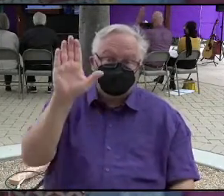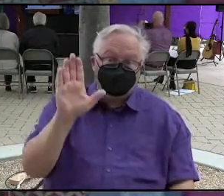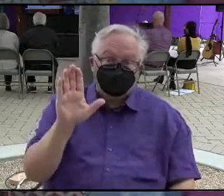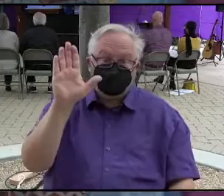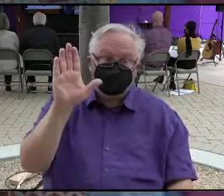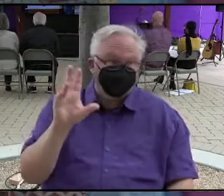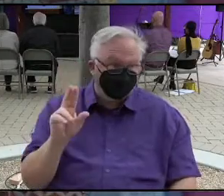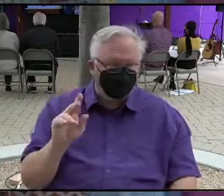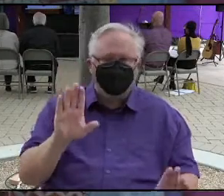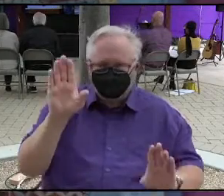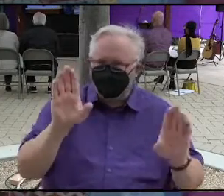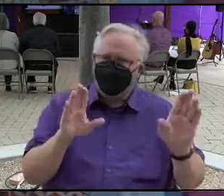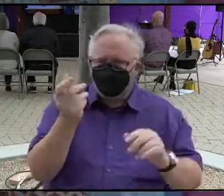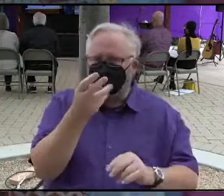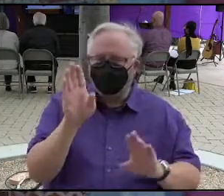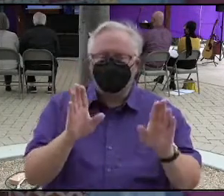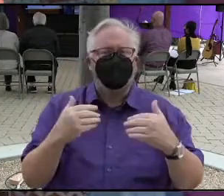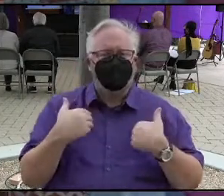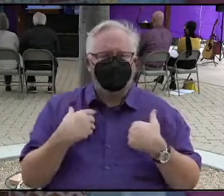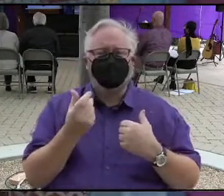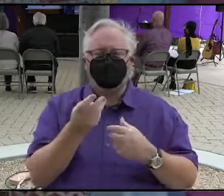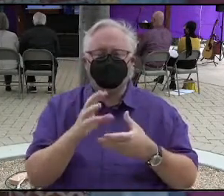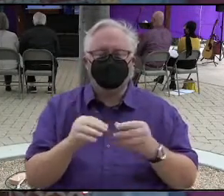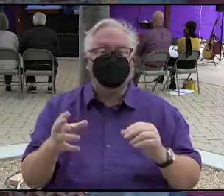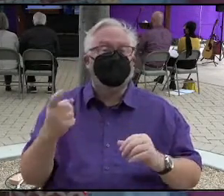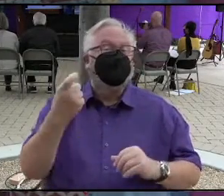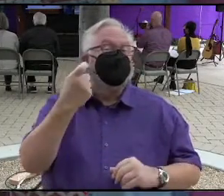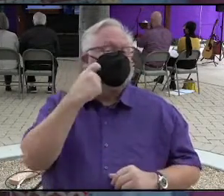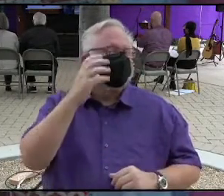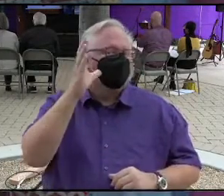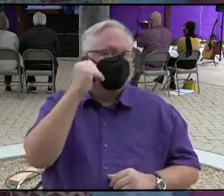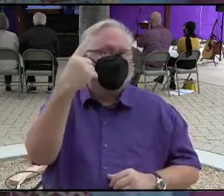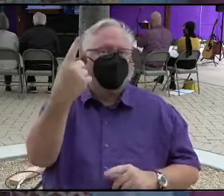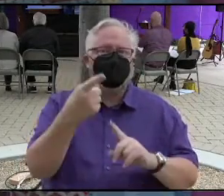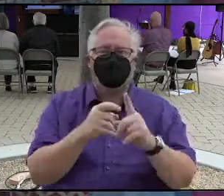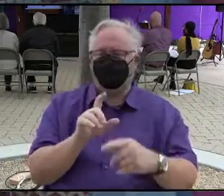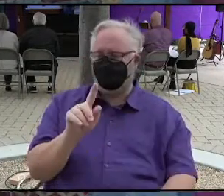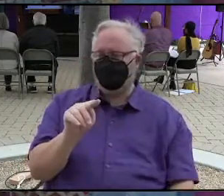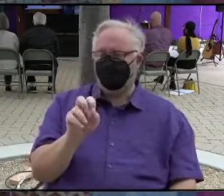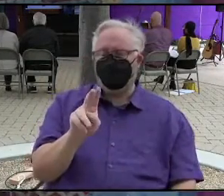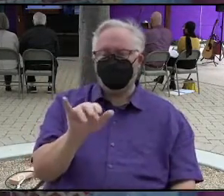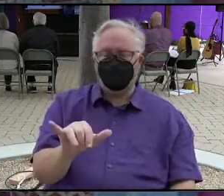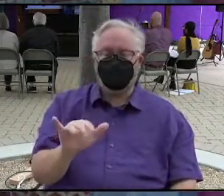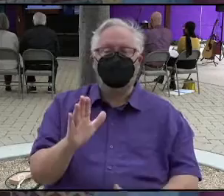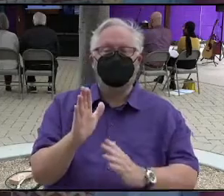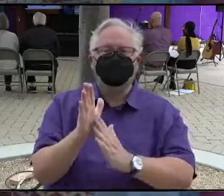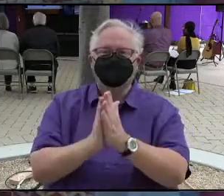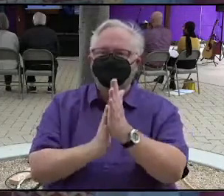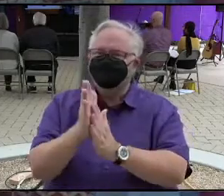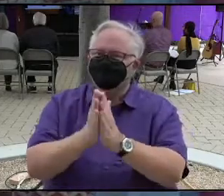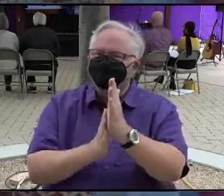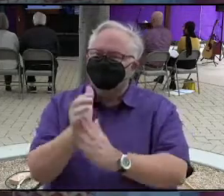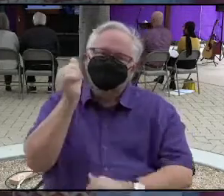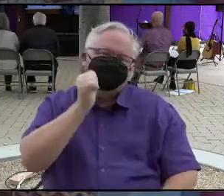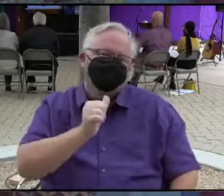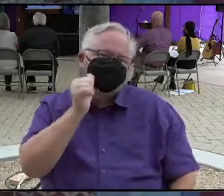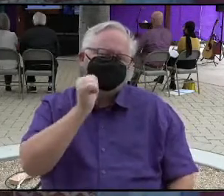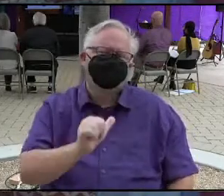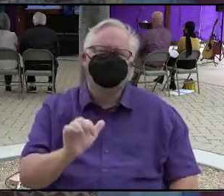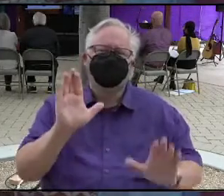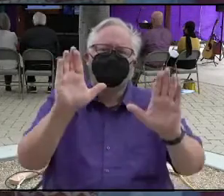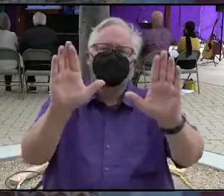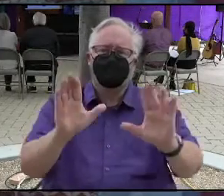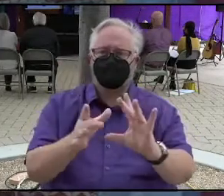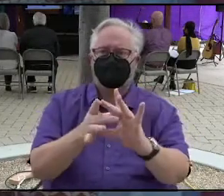No? Okay, I got some for you. Well, actually, we just heard a great story from Tony, Ambitious Girl. Such a great